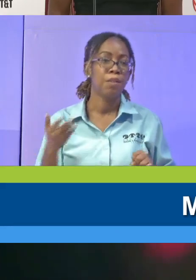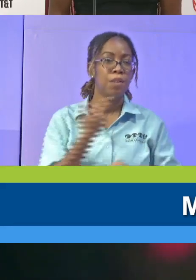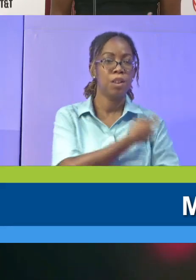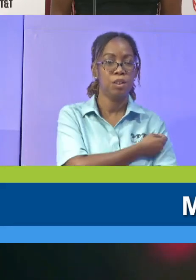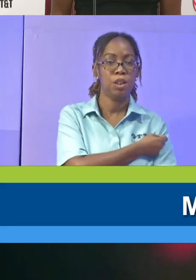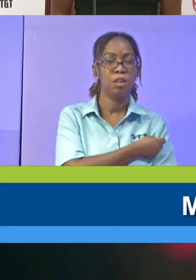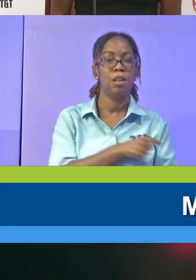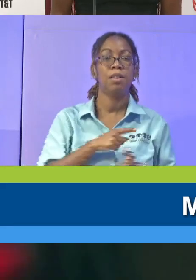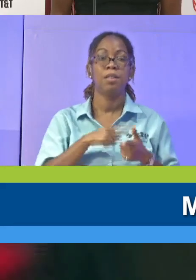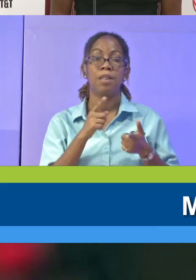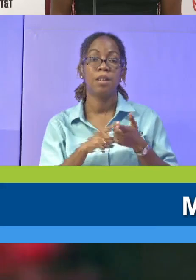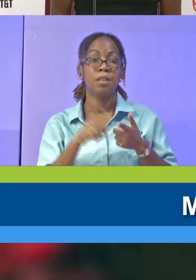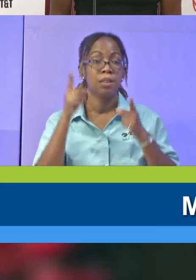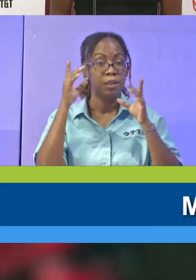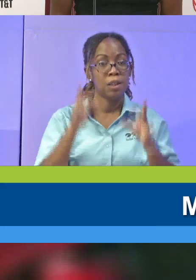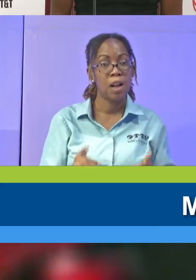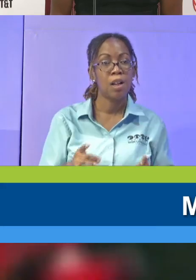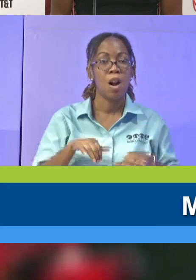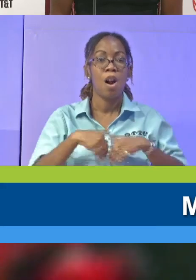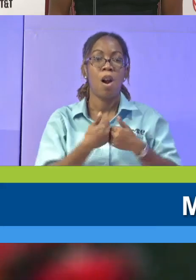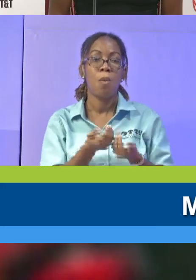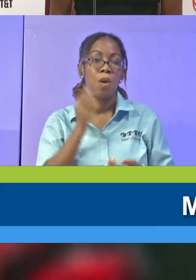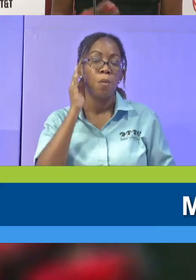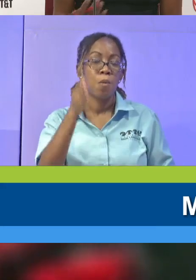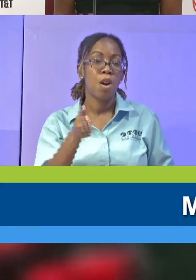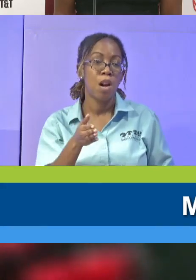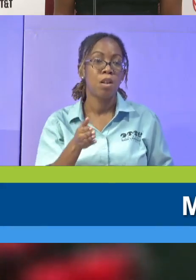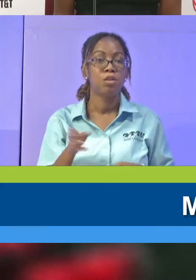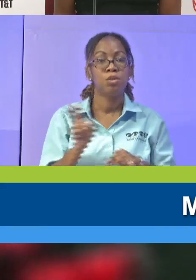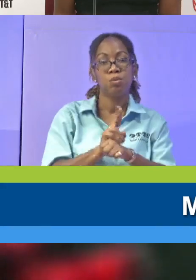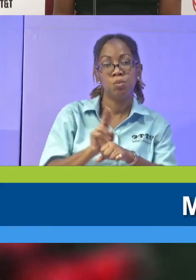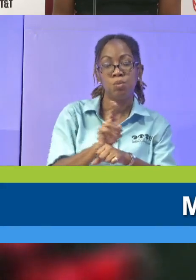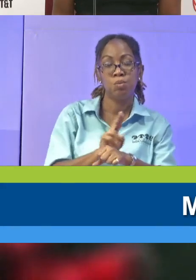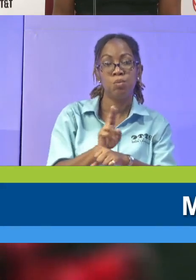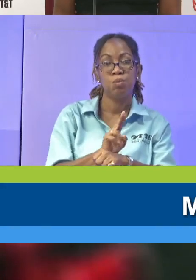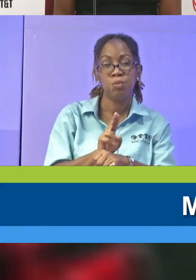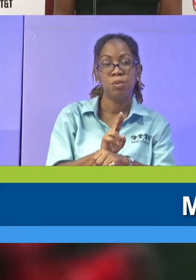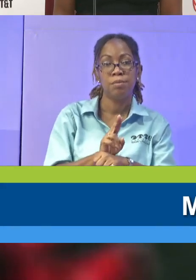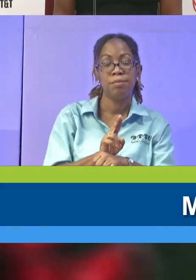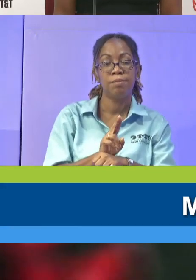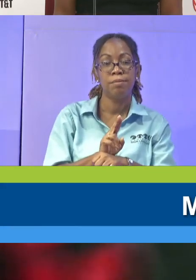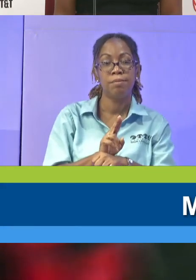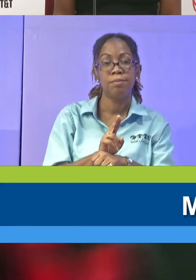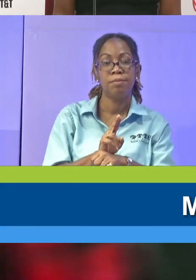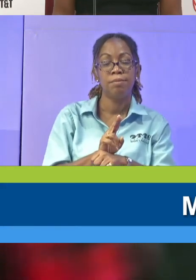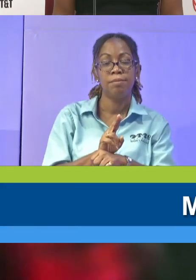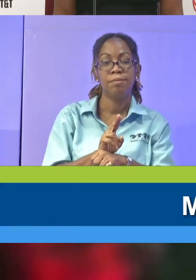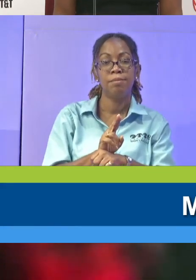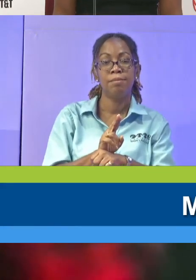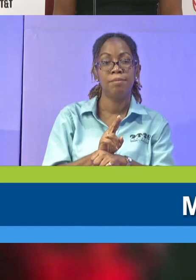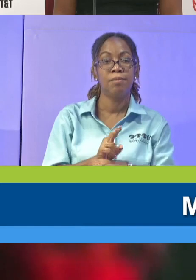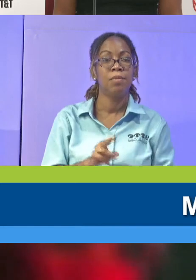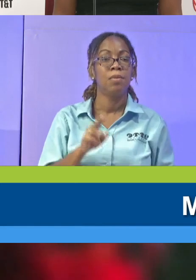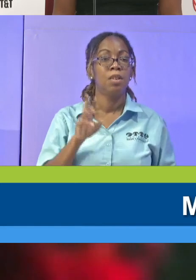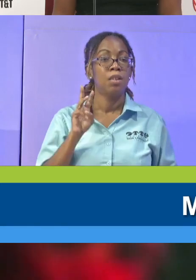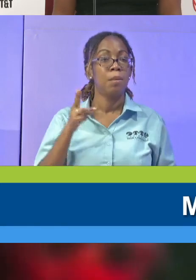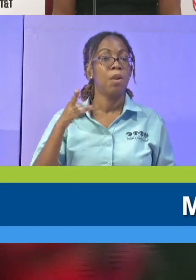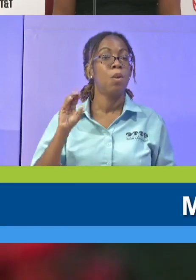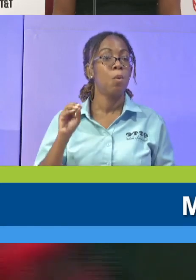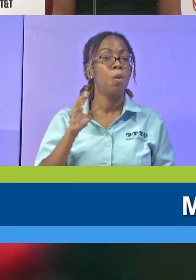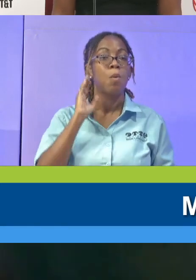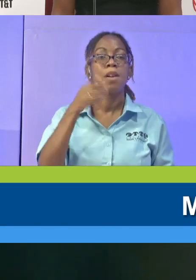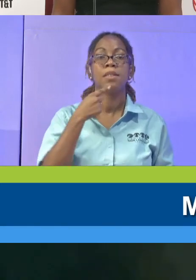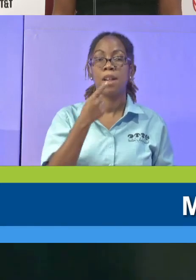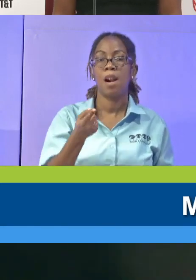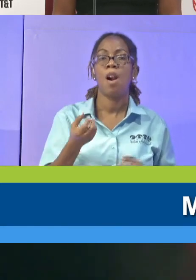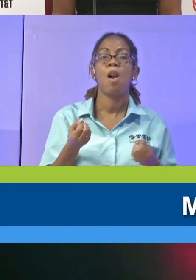determine how it should be used. And they would recommend populations in which it should be used. They would indicate the dosing as